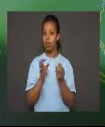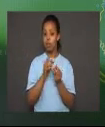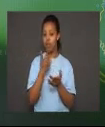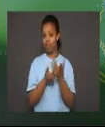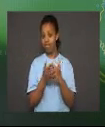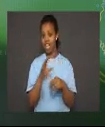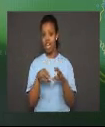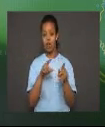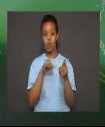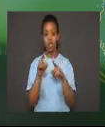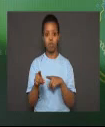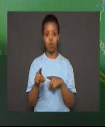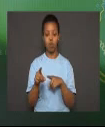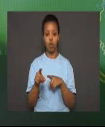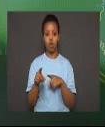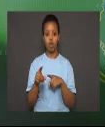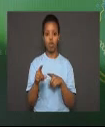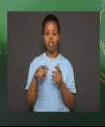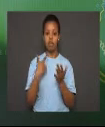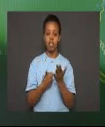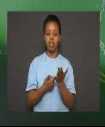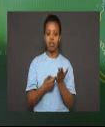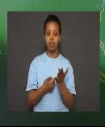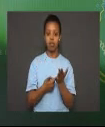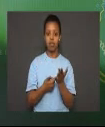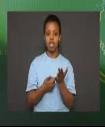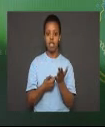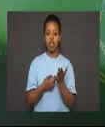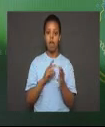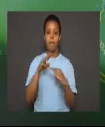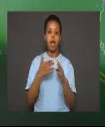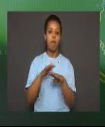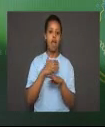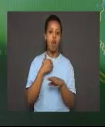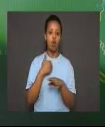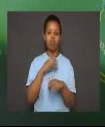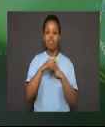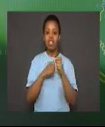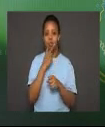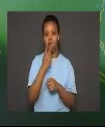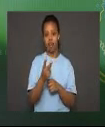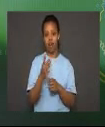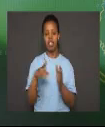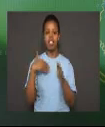growth, and we discussed the stress overpopulation places on the